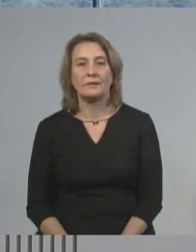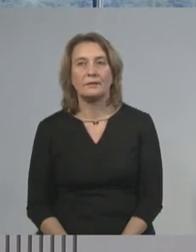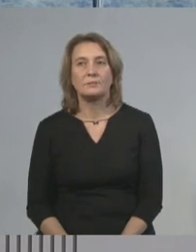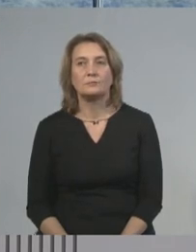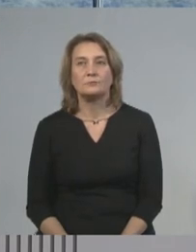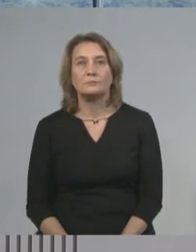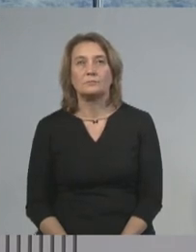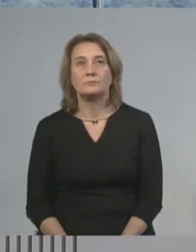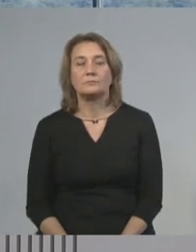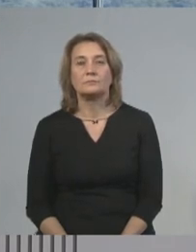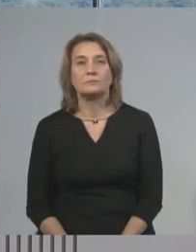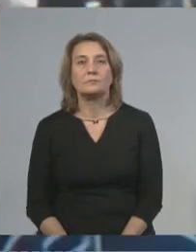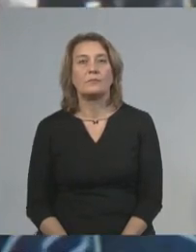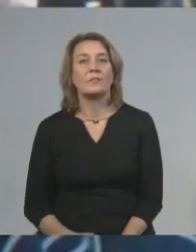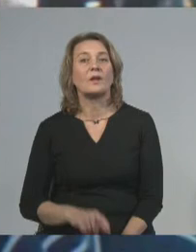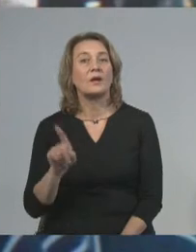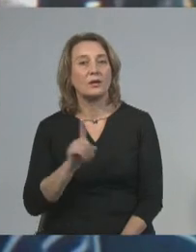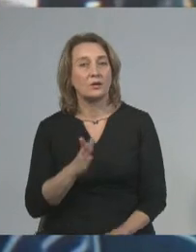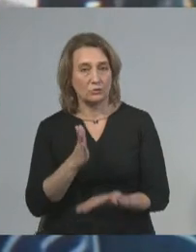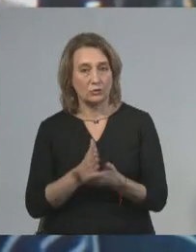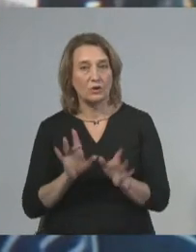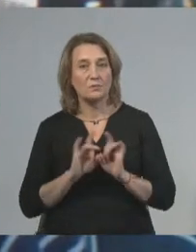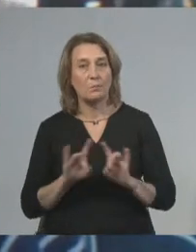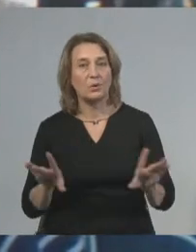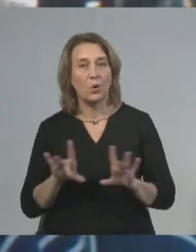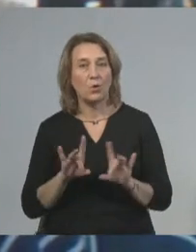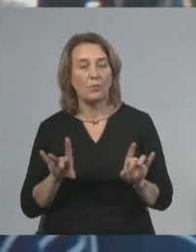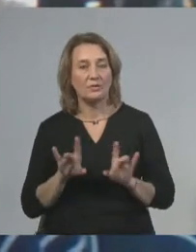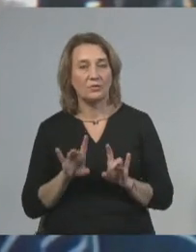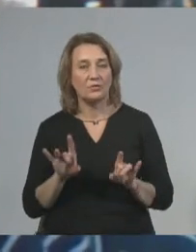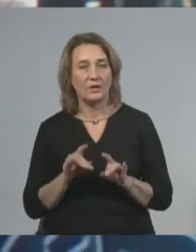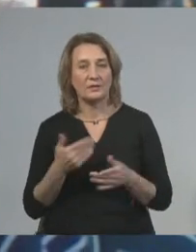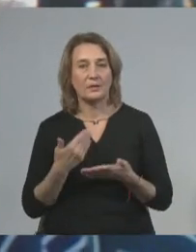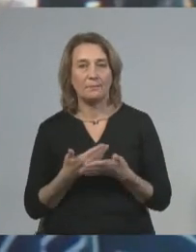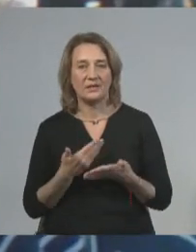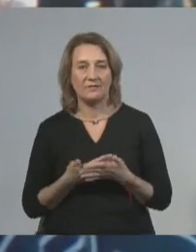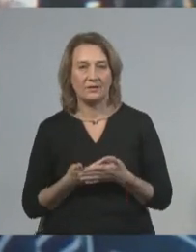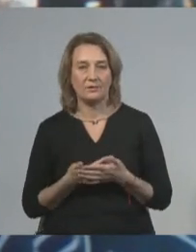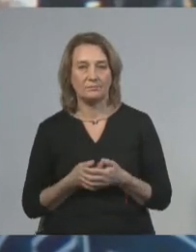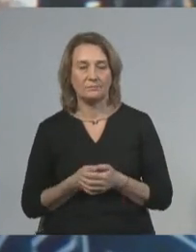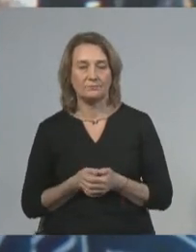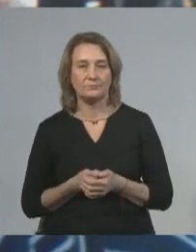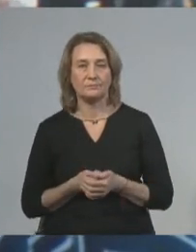mila we are waiting for your commentary can you comment